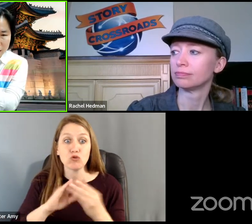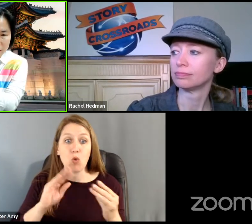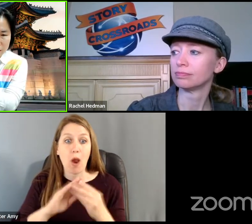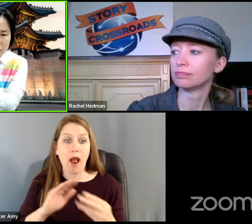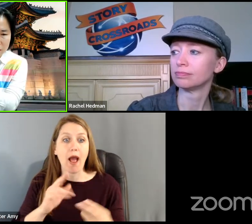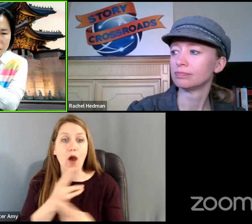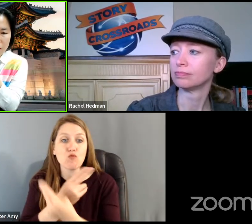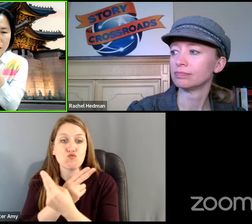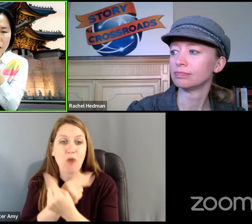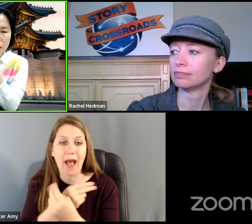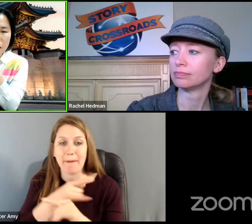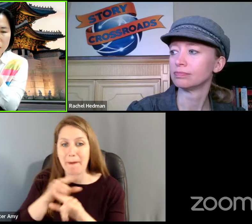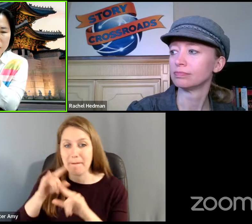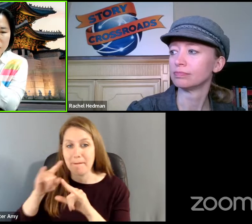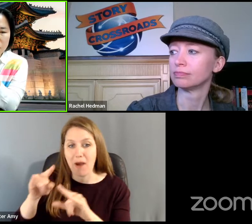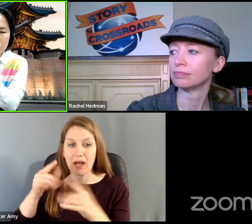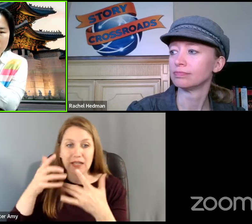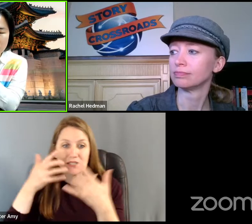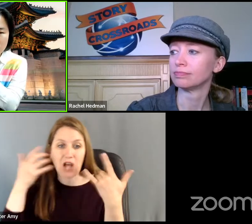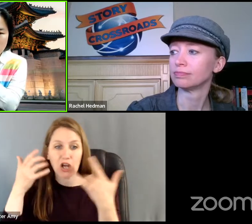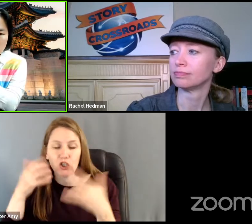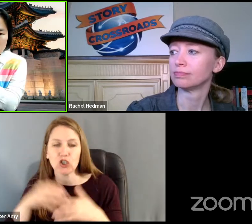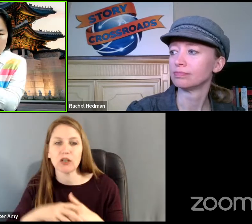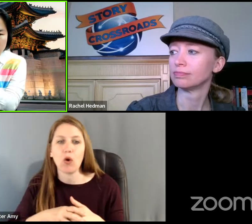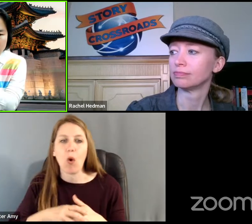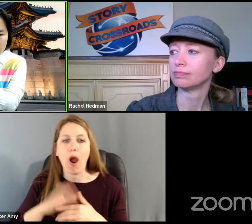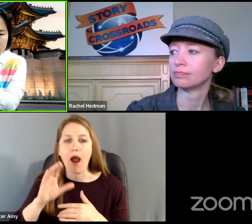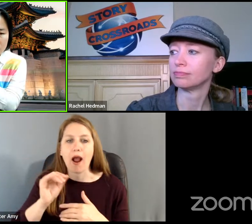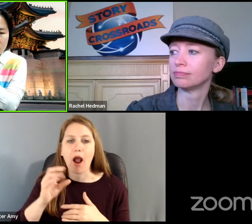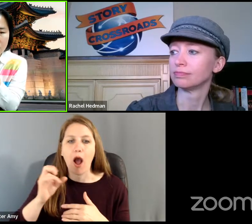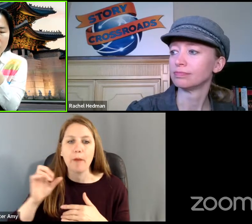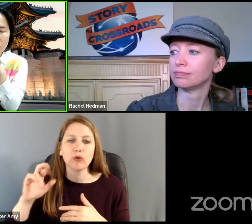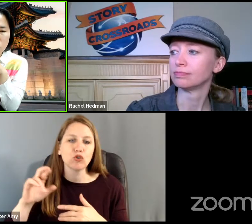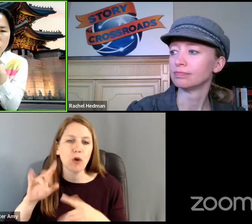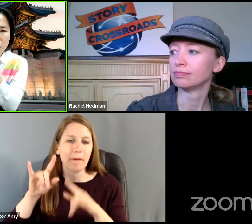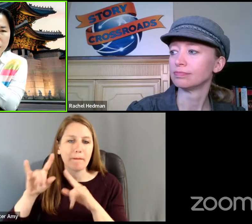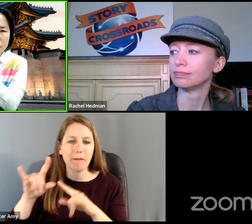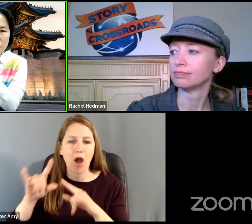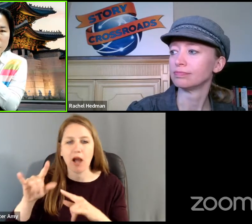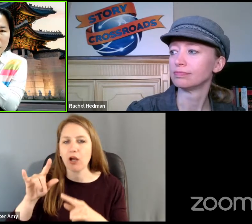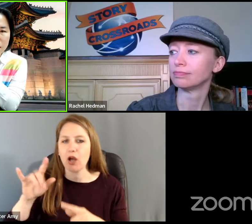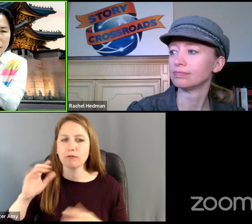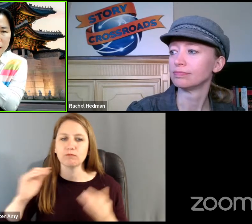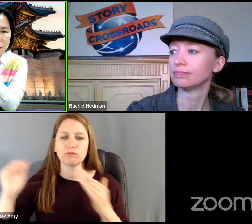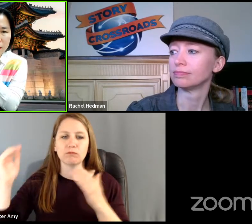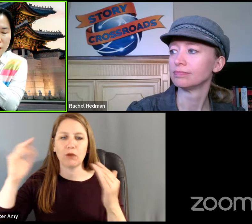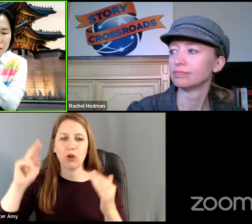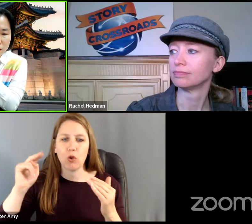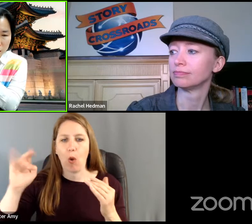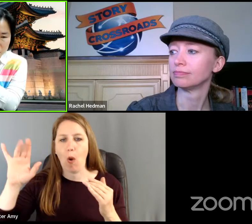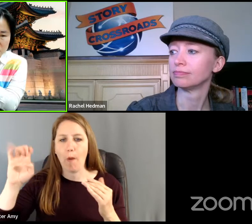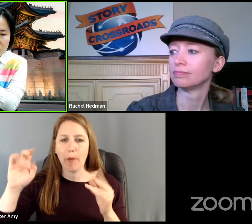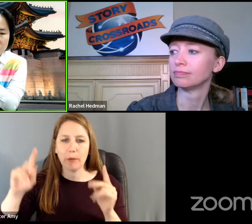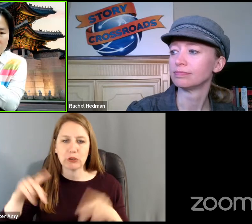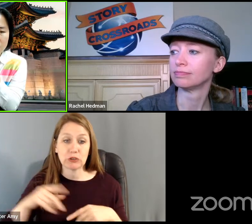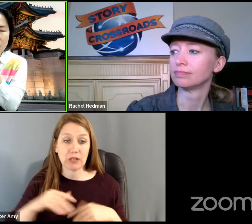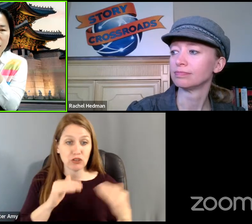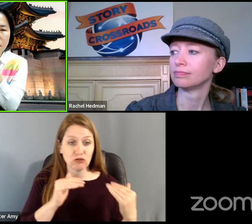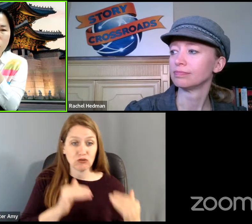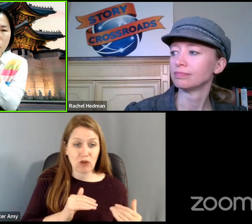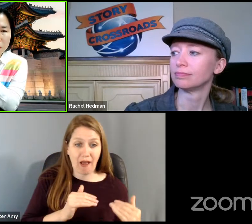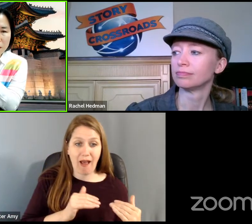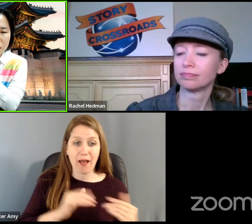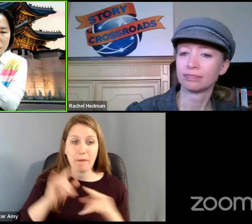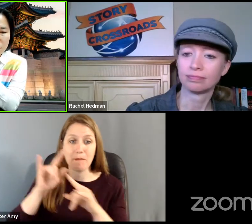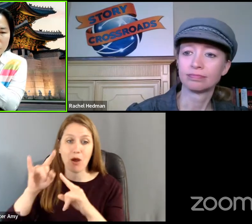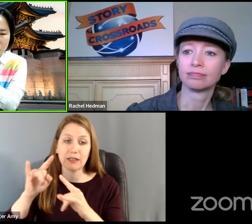a tiger, a commoner mocking a nobleman, a child mocking an adult, and